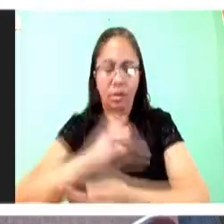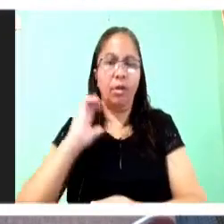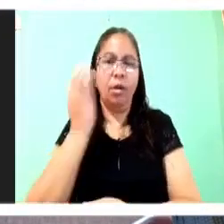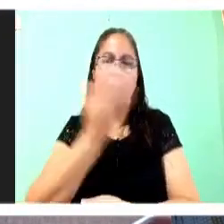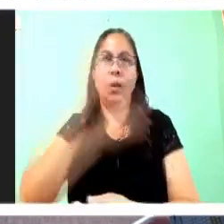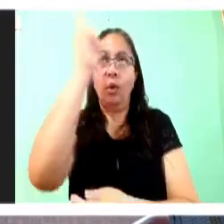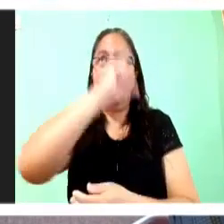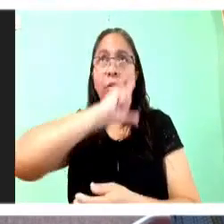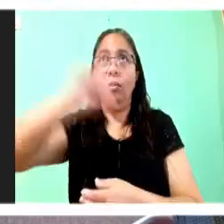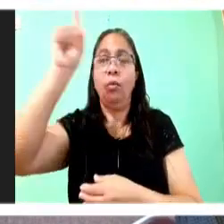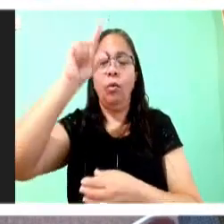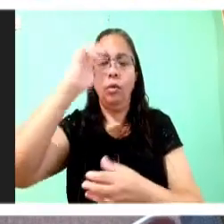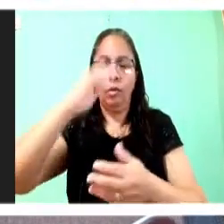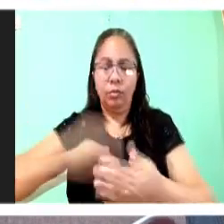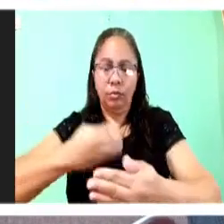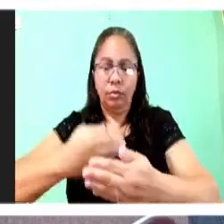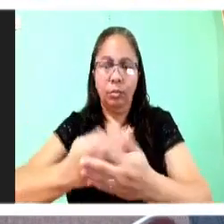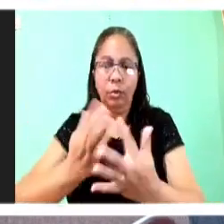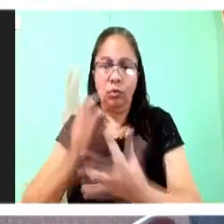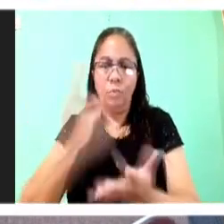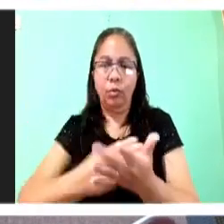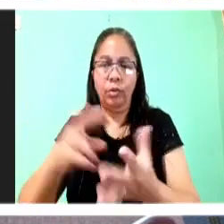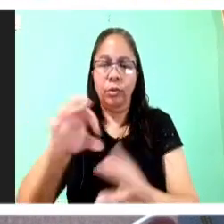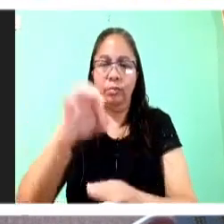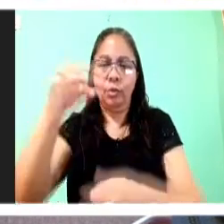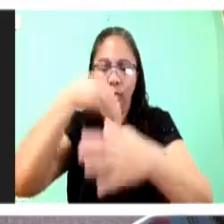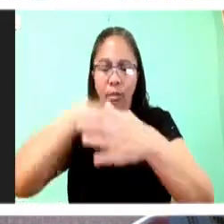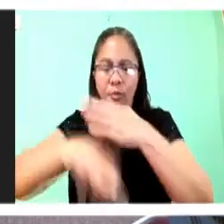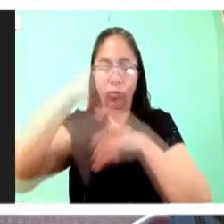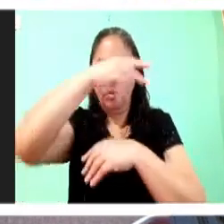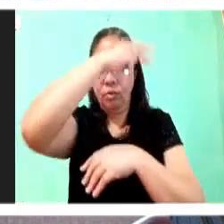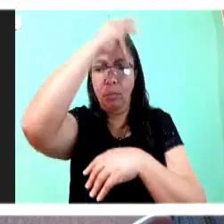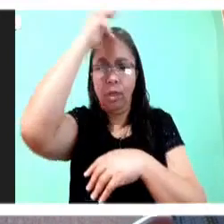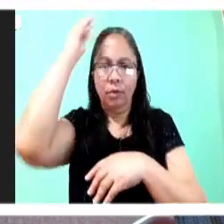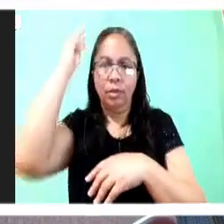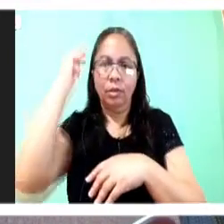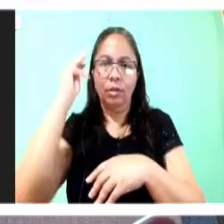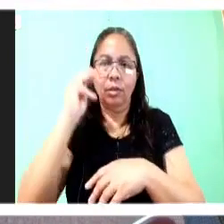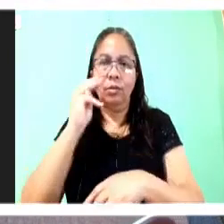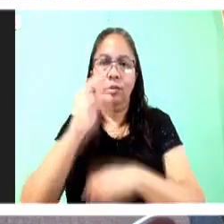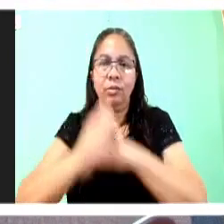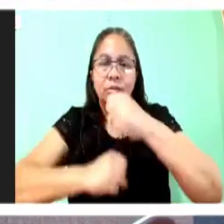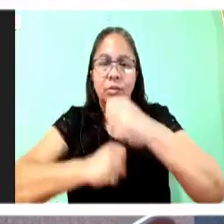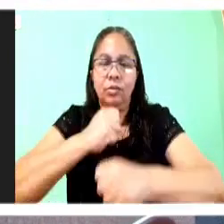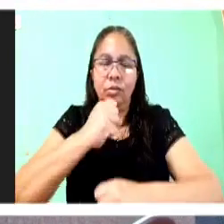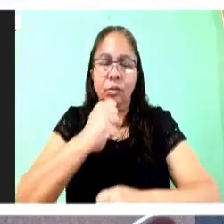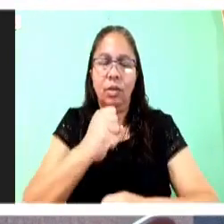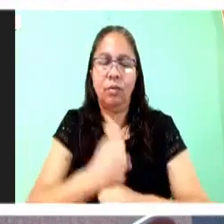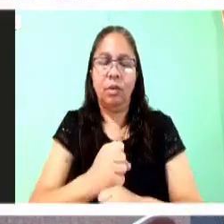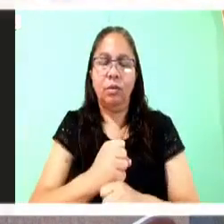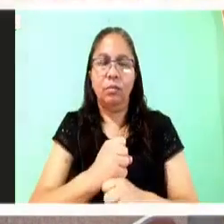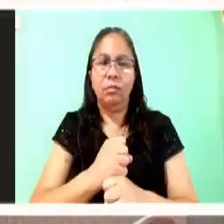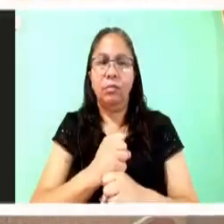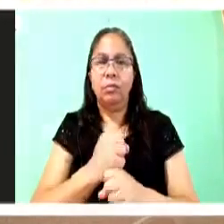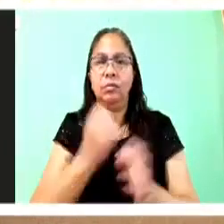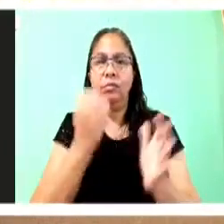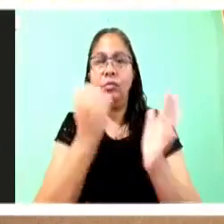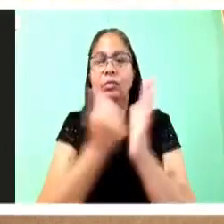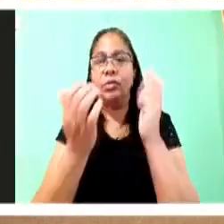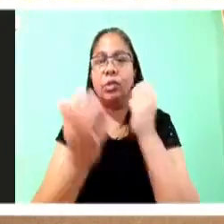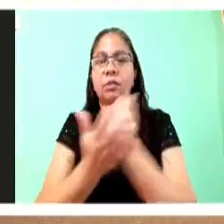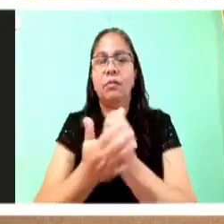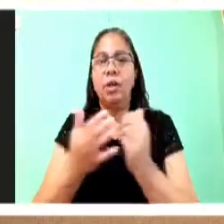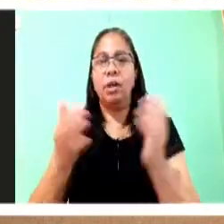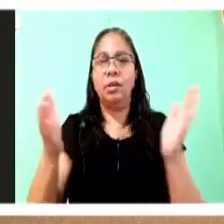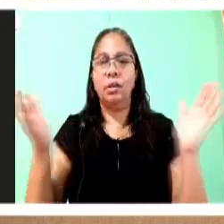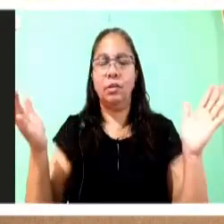was conceived by the Holy Spirit, born of the Virgin Mary, suffered under Pontius Pilate, was crucified,